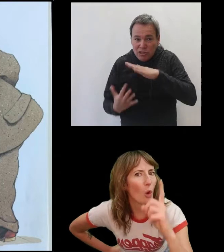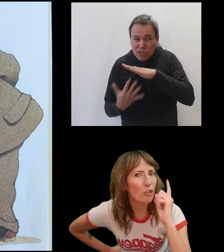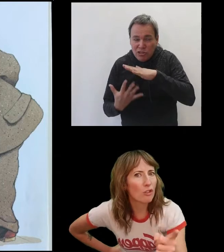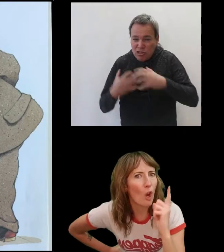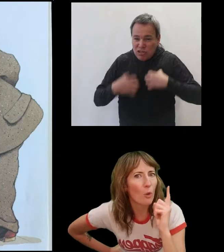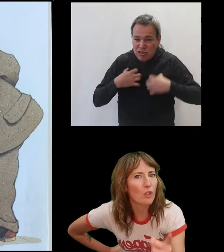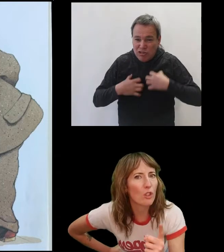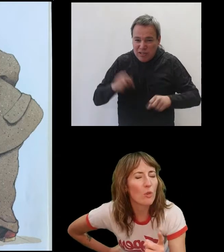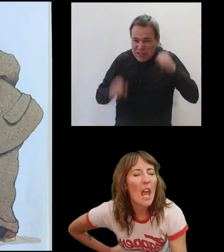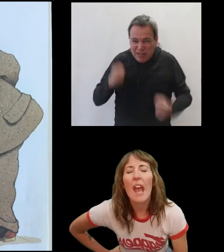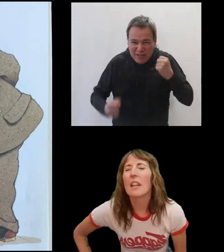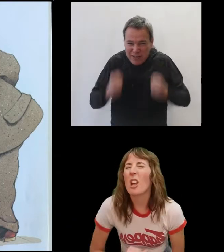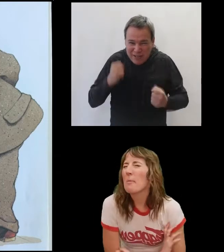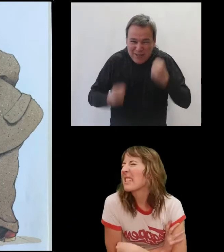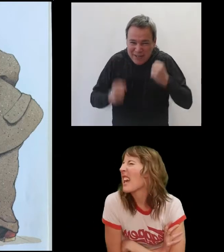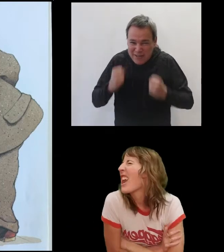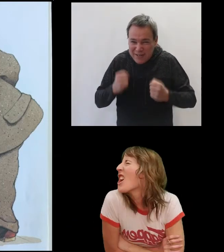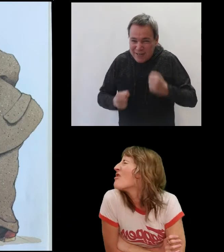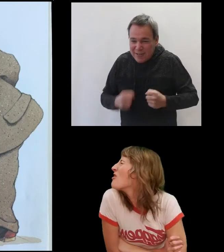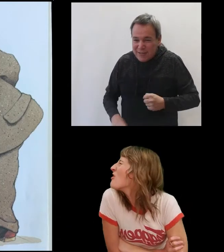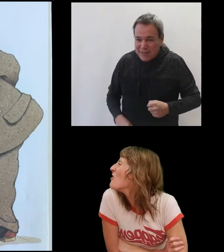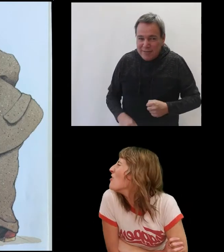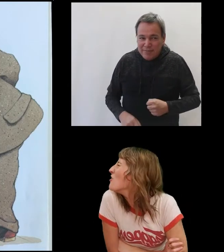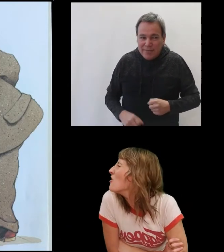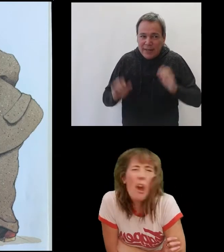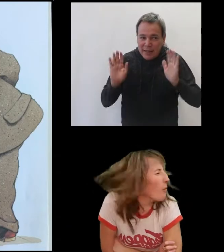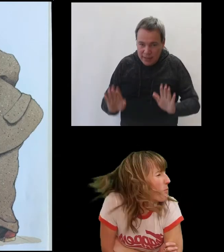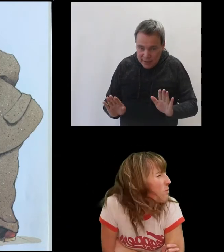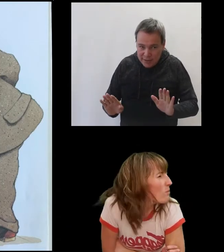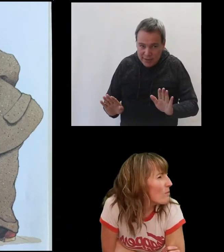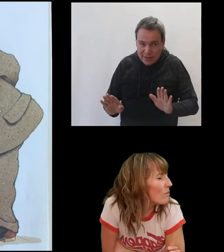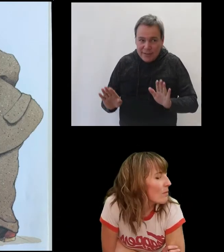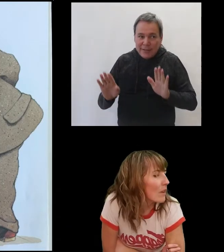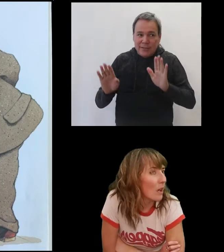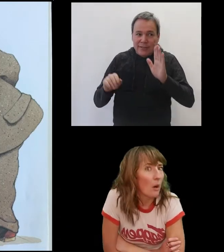on your snowsuit." And Thomas said, "No."